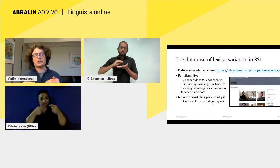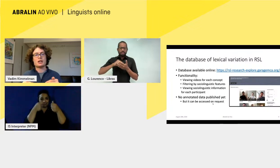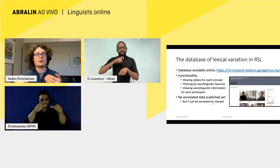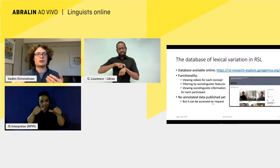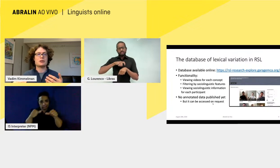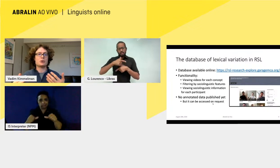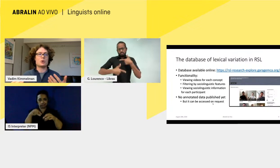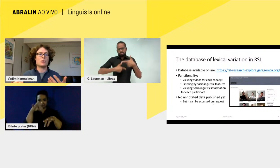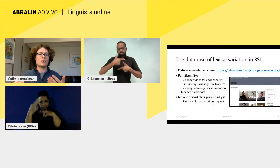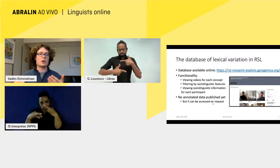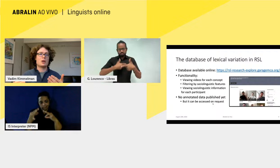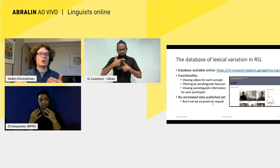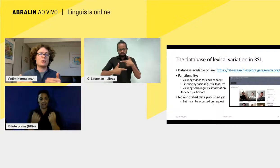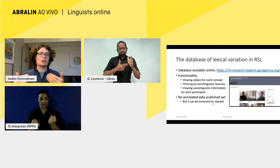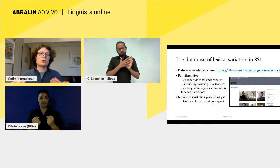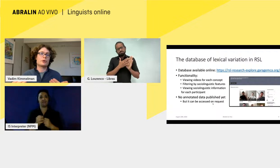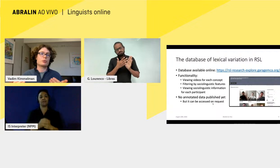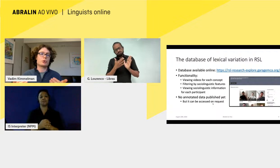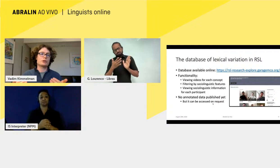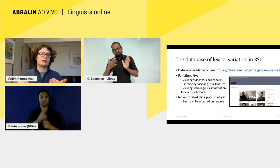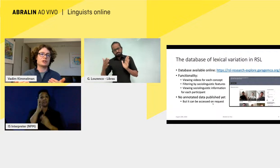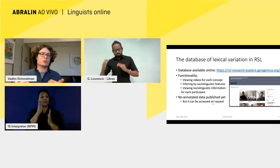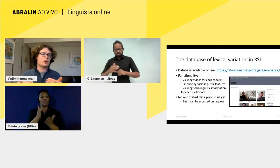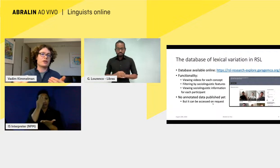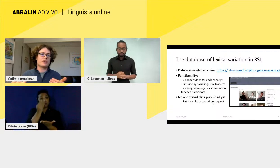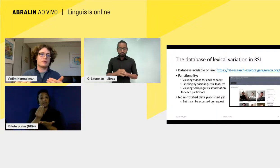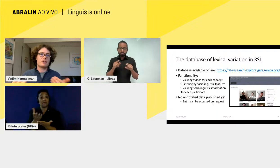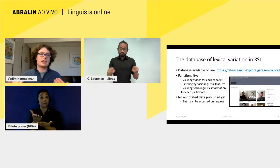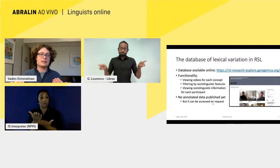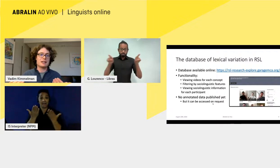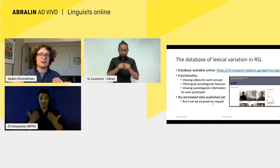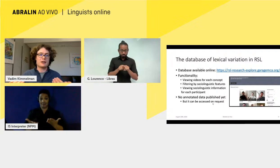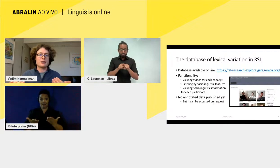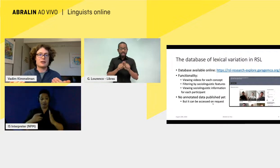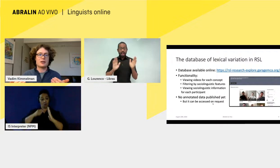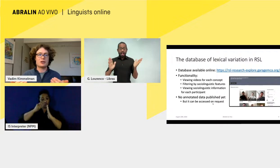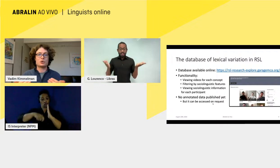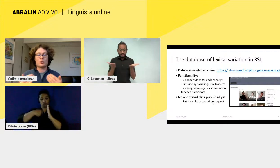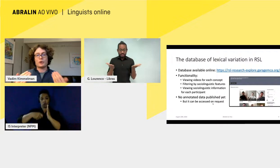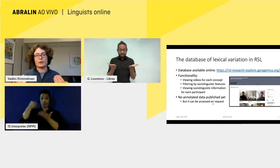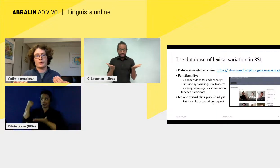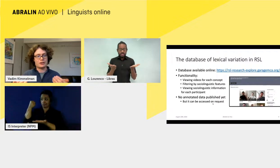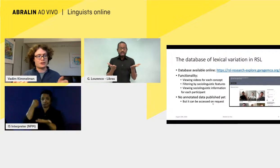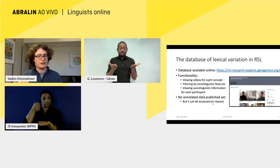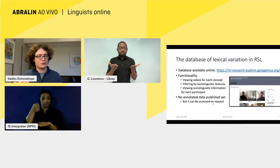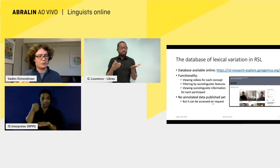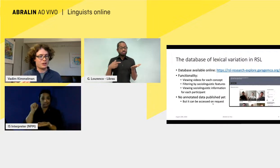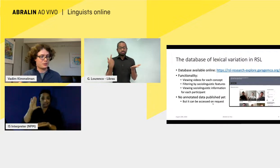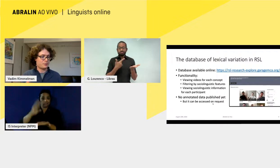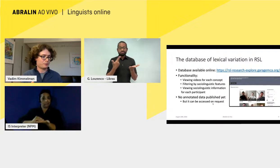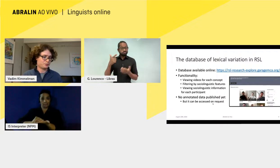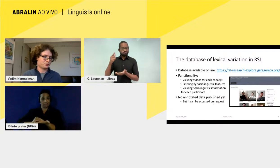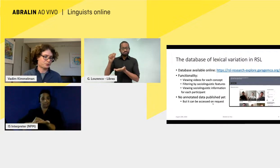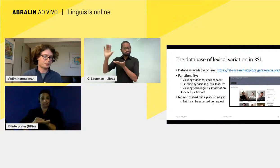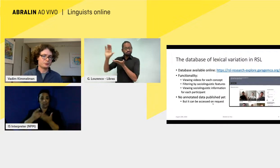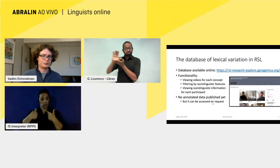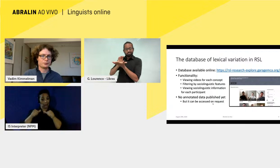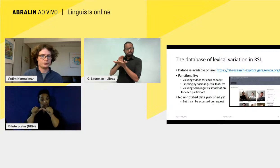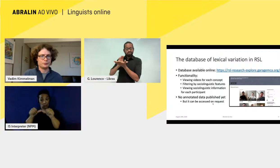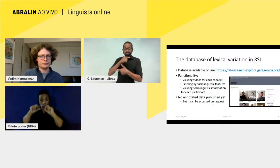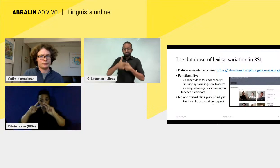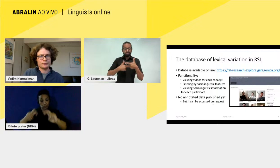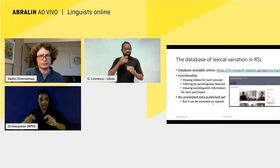that there is currently no ongoing project with funding to work on this database.